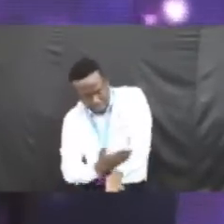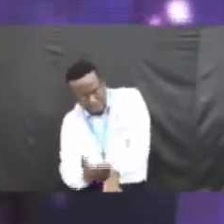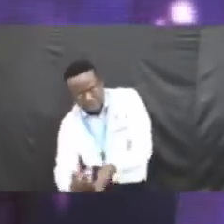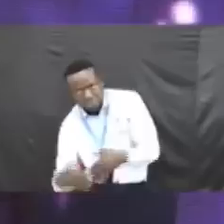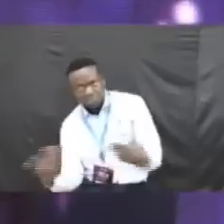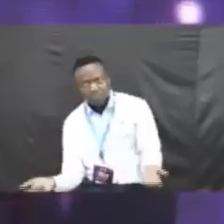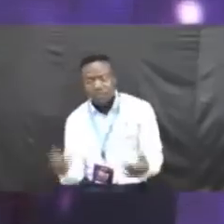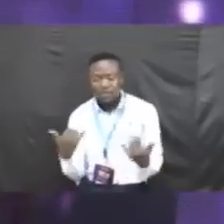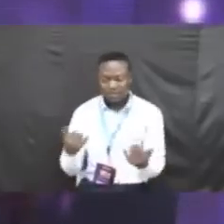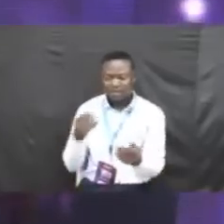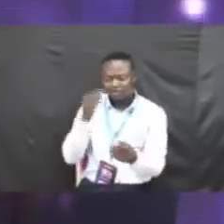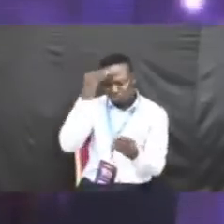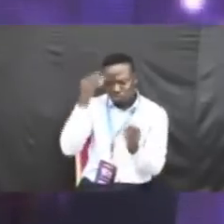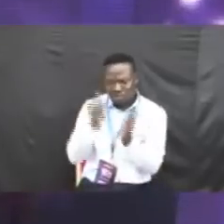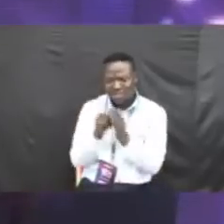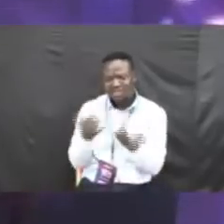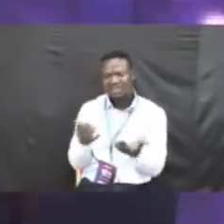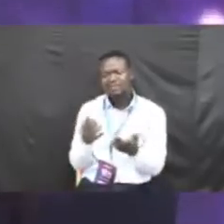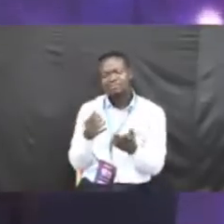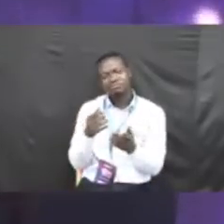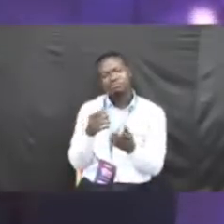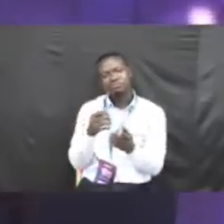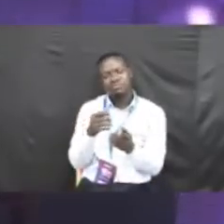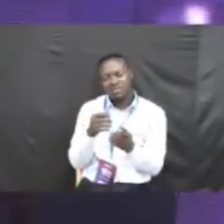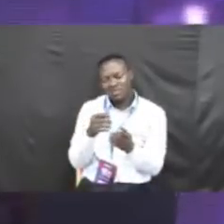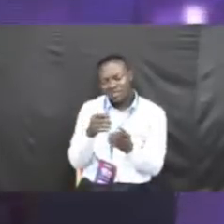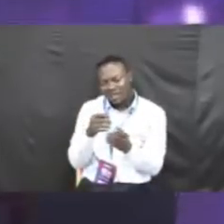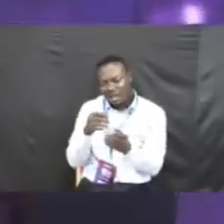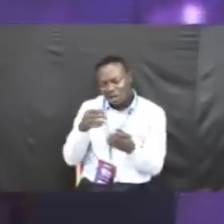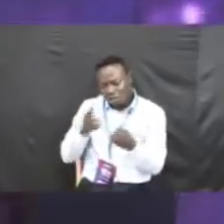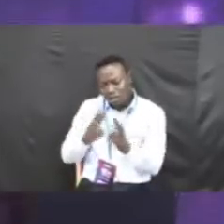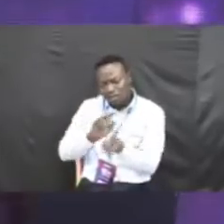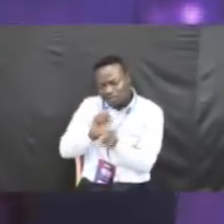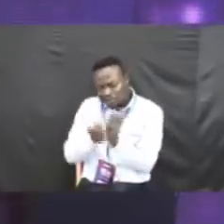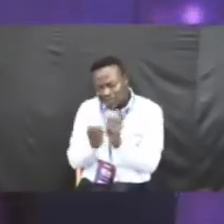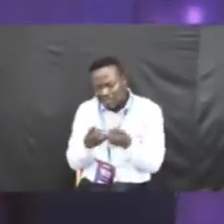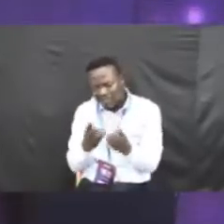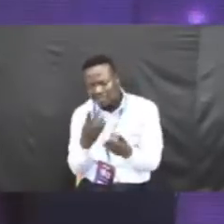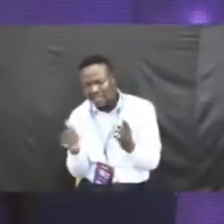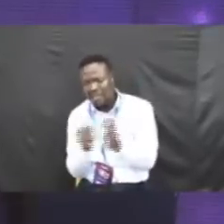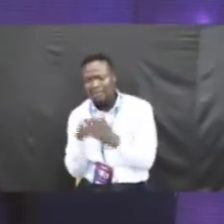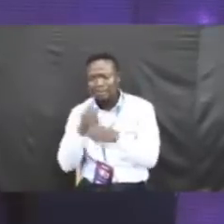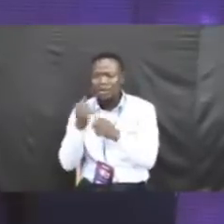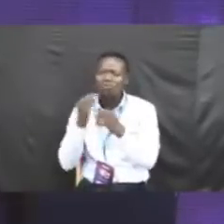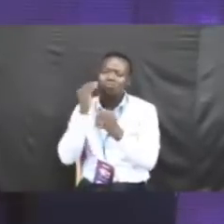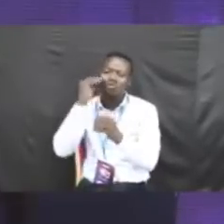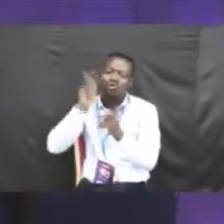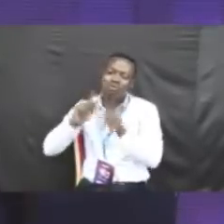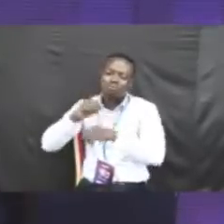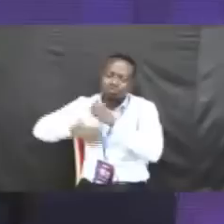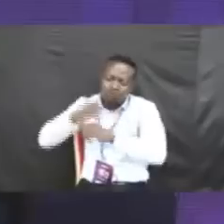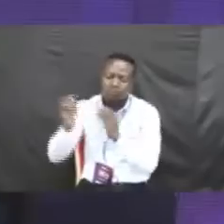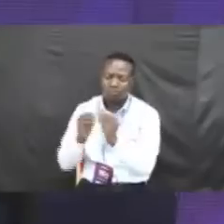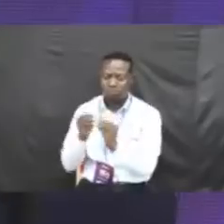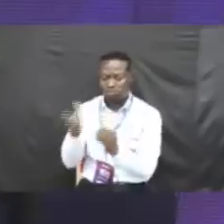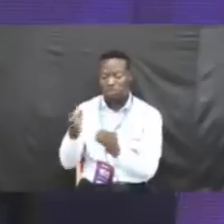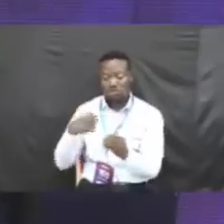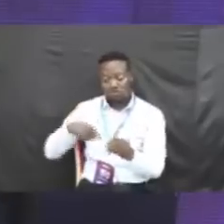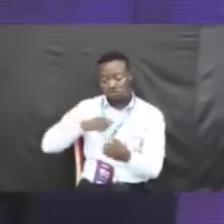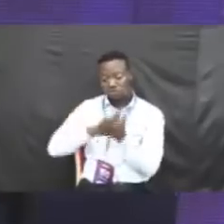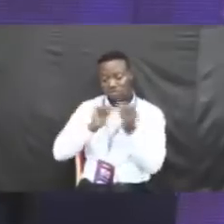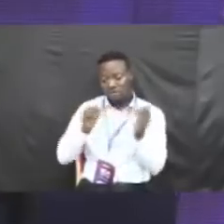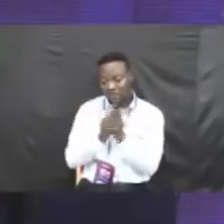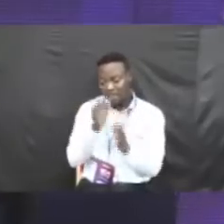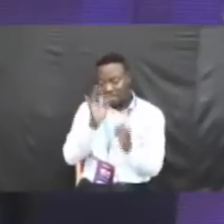The depth restructuring program has had great impact on many homes. We believe that